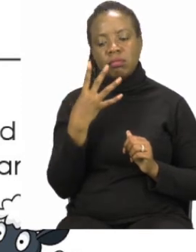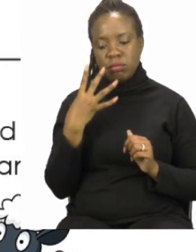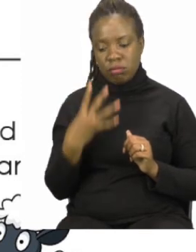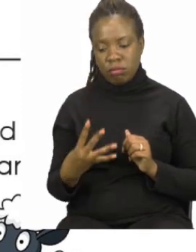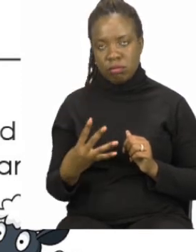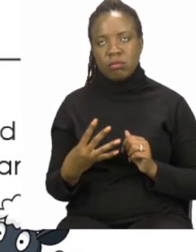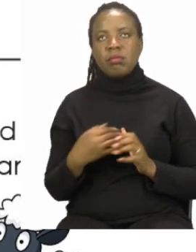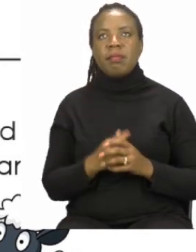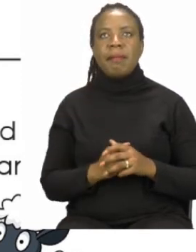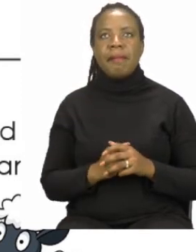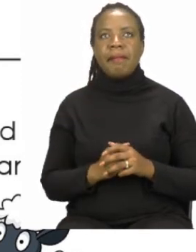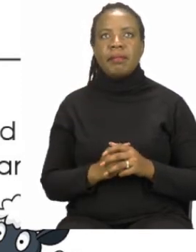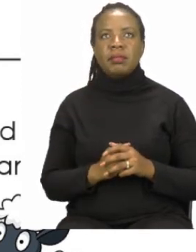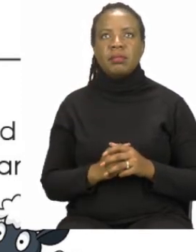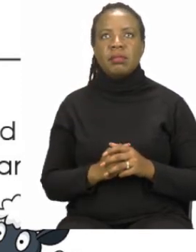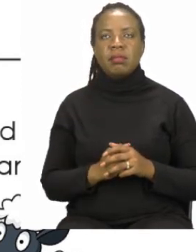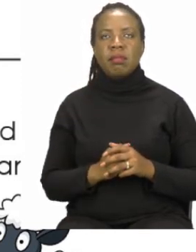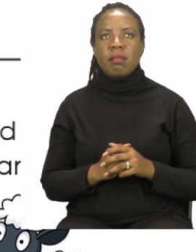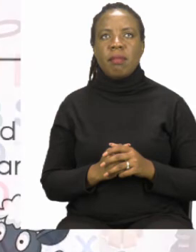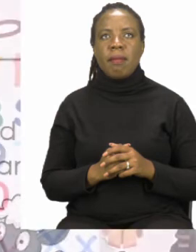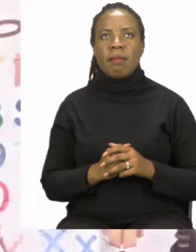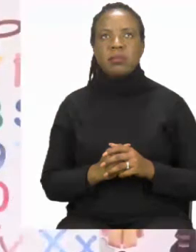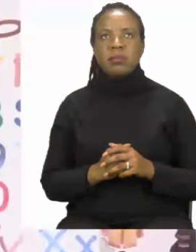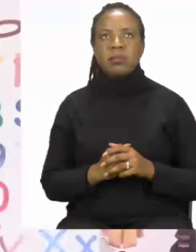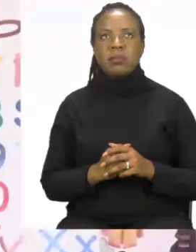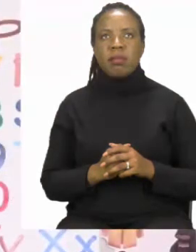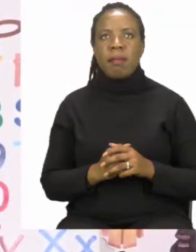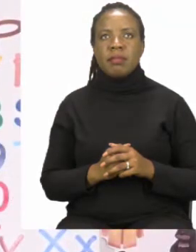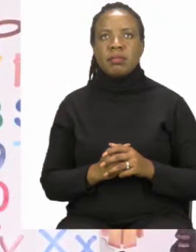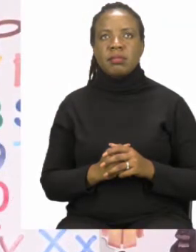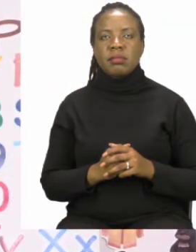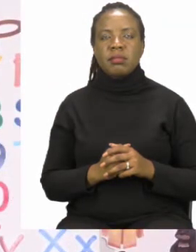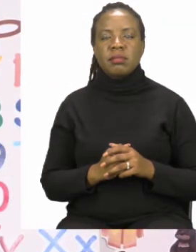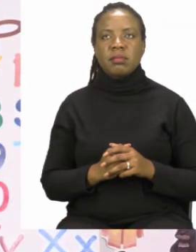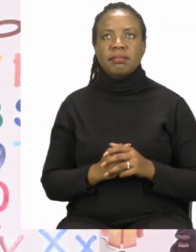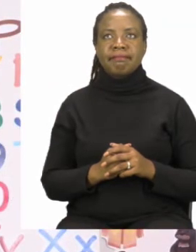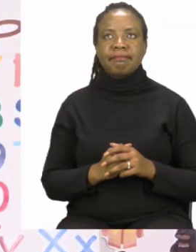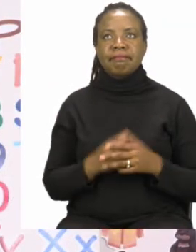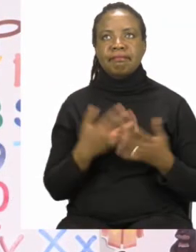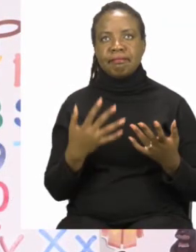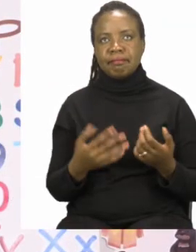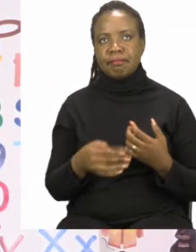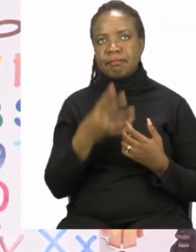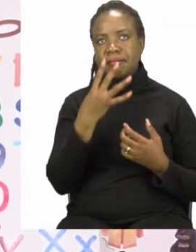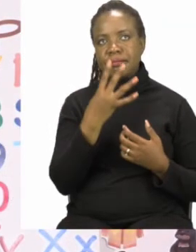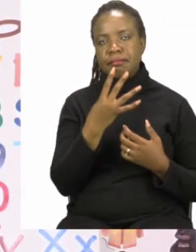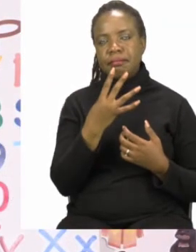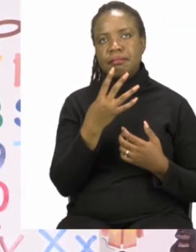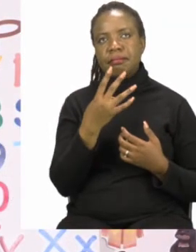4. So we're going to go ahead and write those important numbers. We have